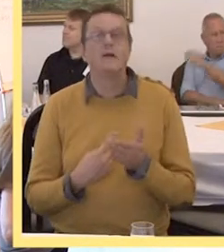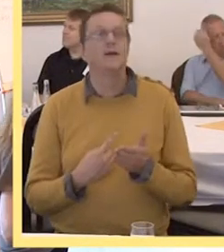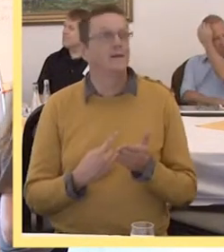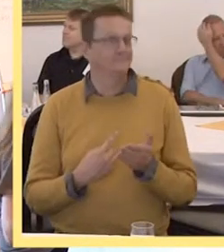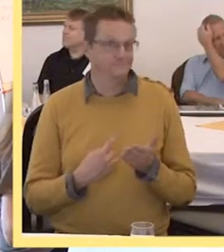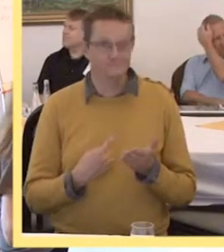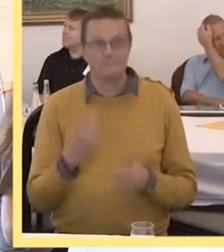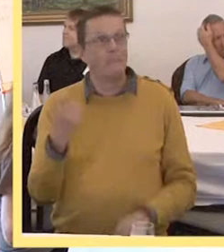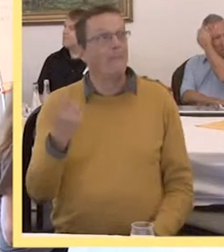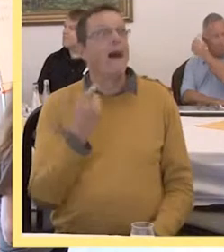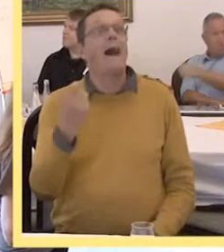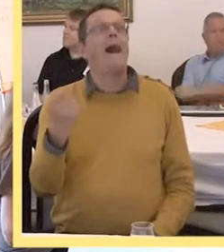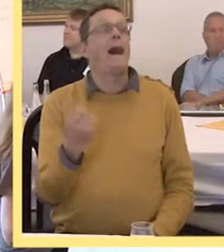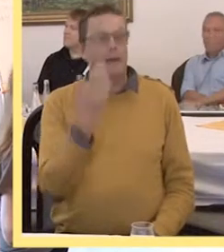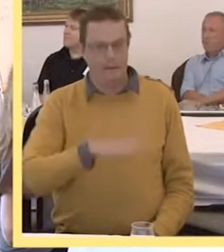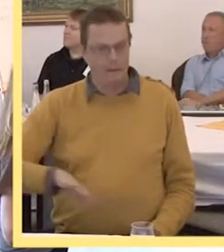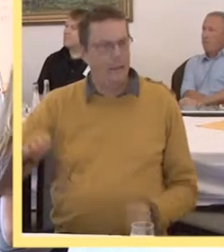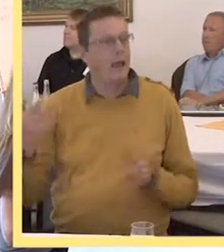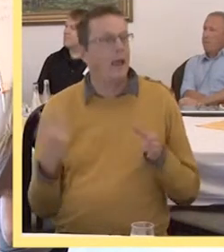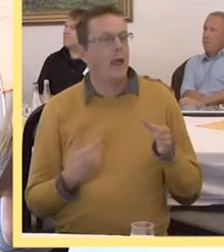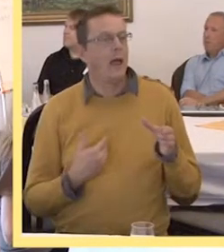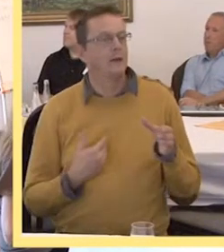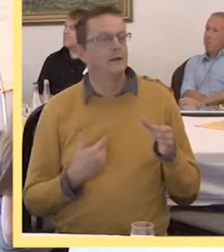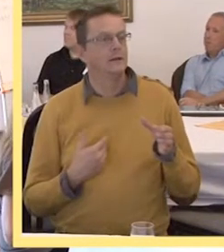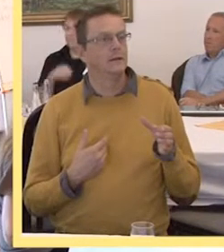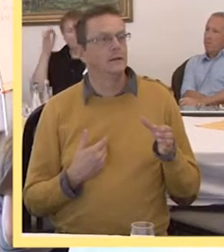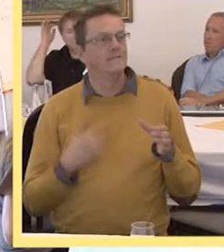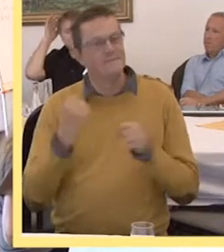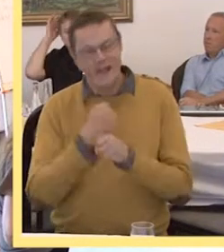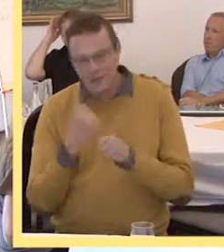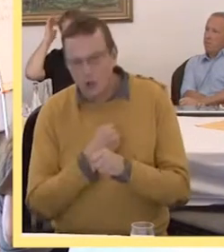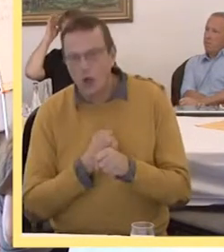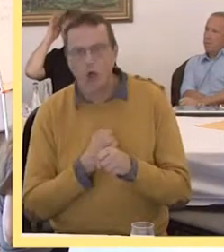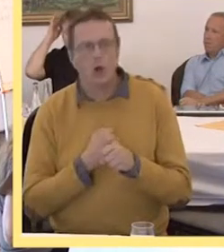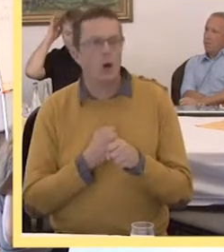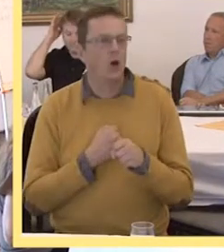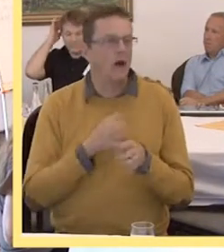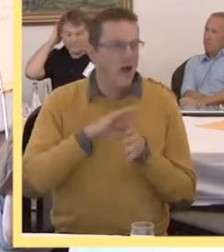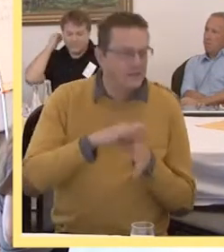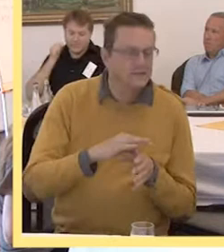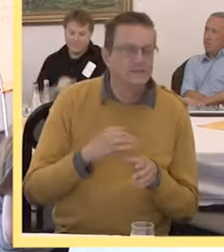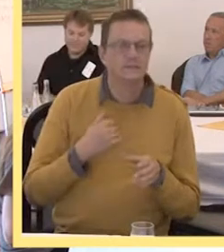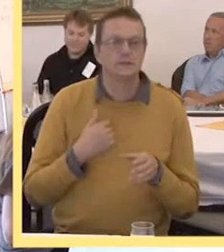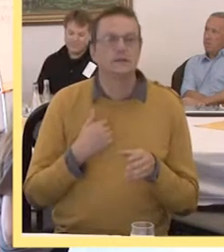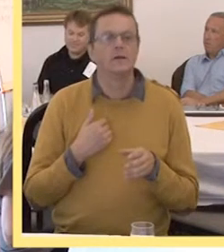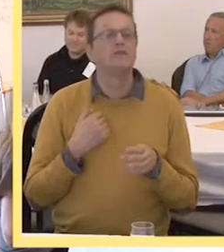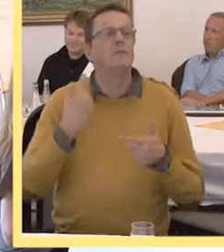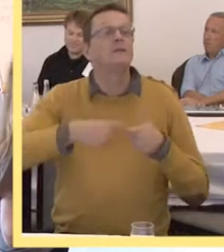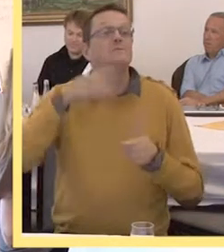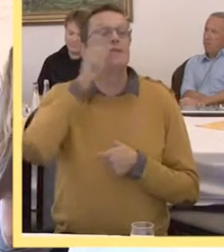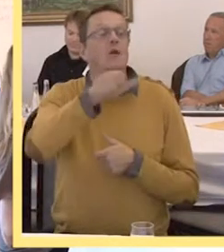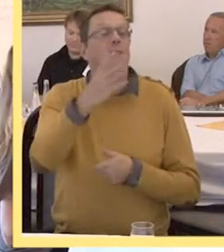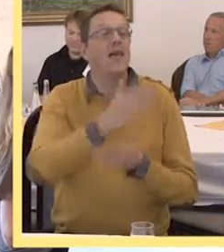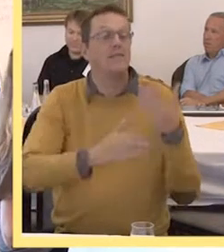gap for interventions, for tools, for guidelines for people with disabilities.